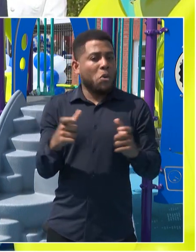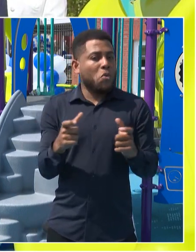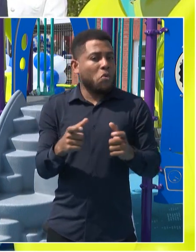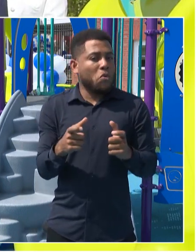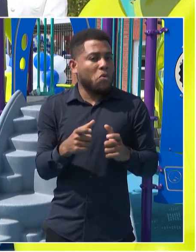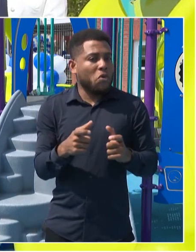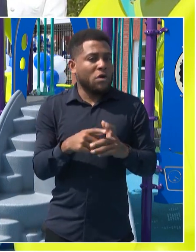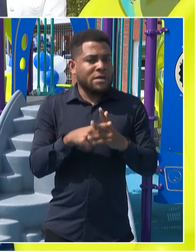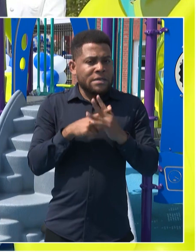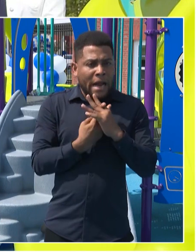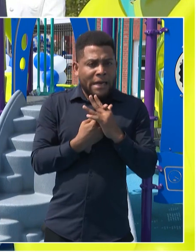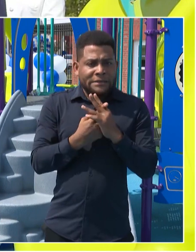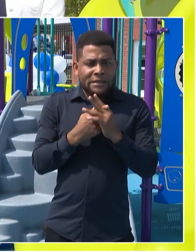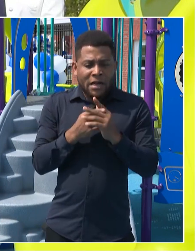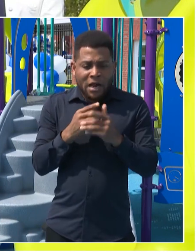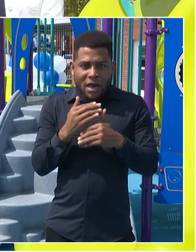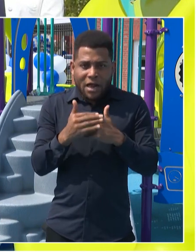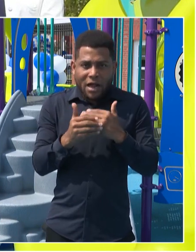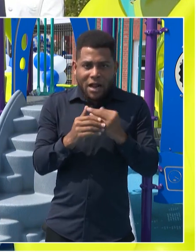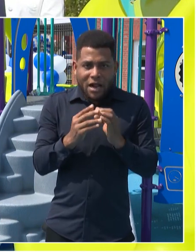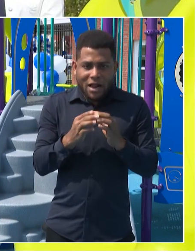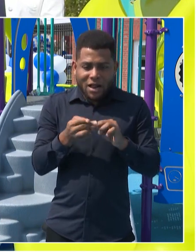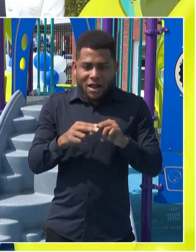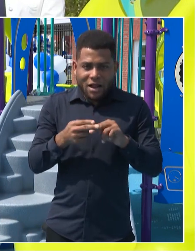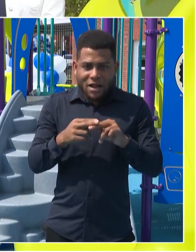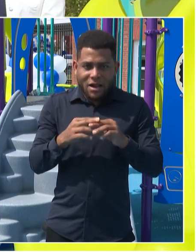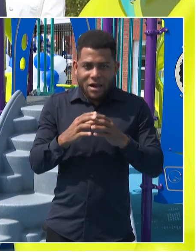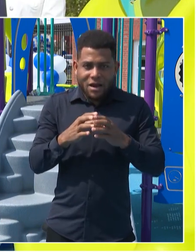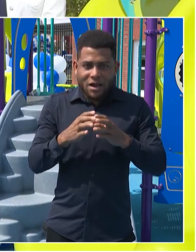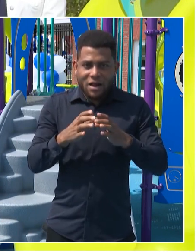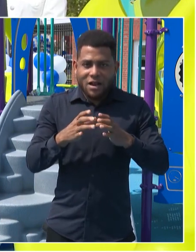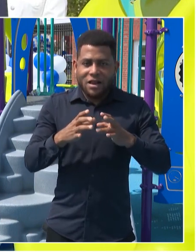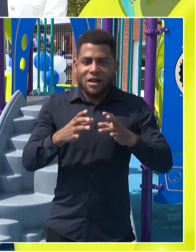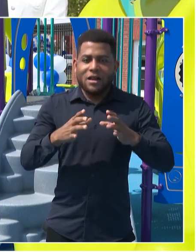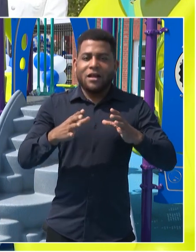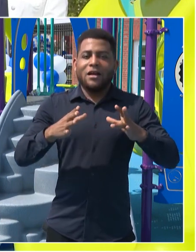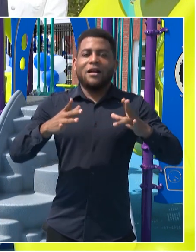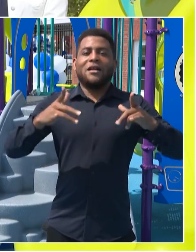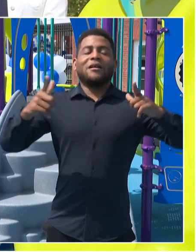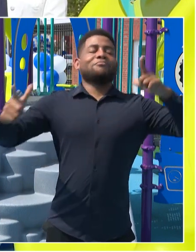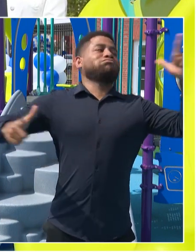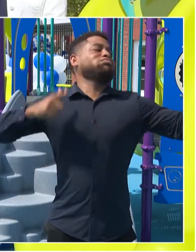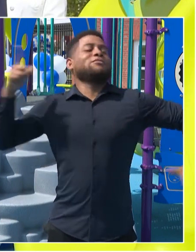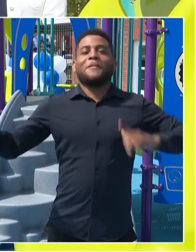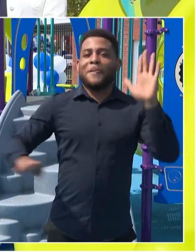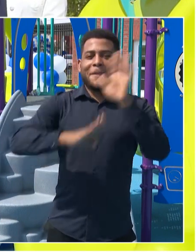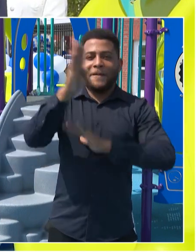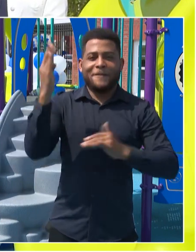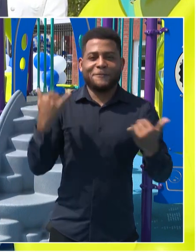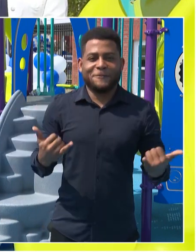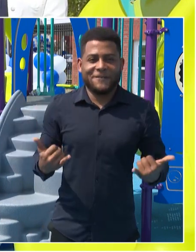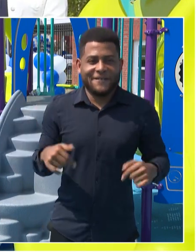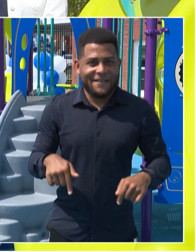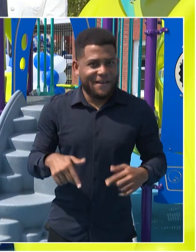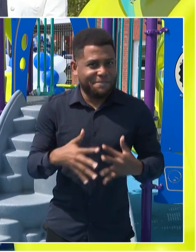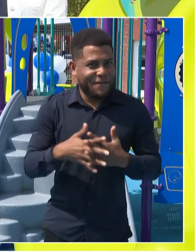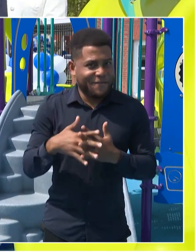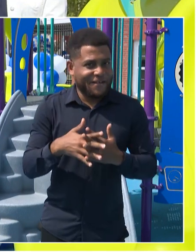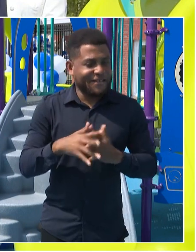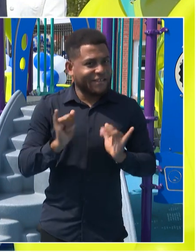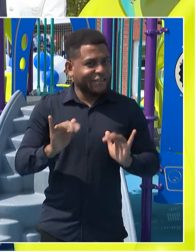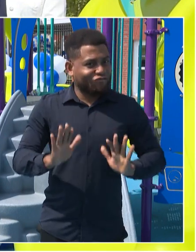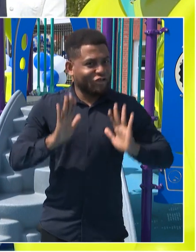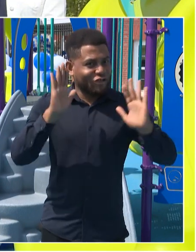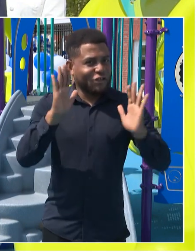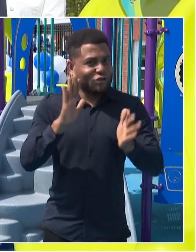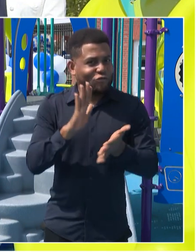several iterations, the program was able to thrive, and it grew into what we know today as UDC, the